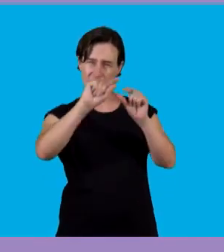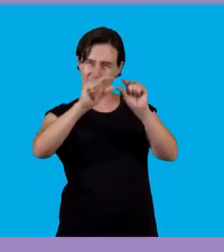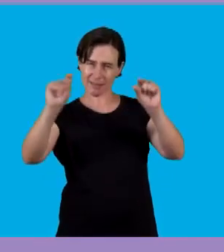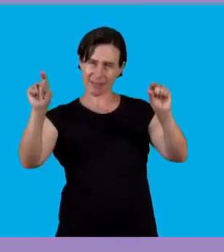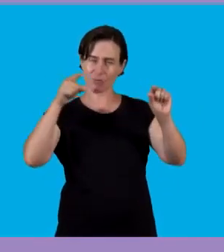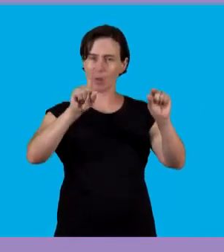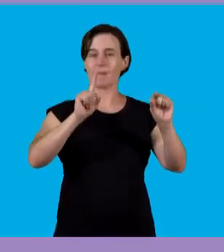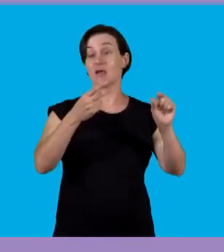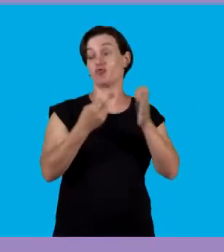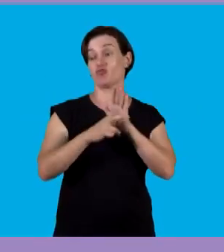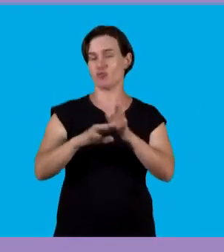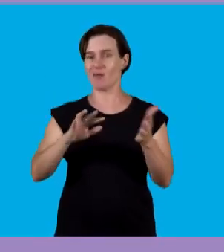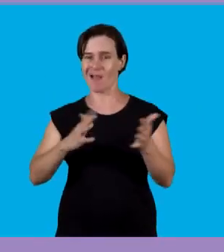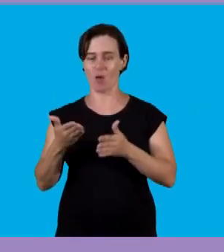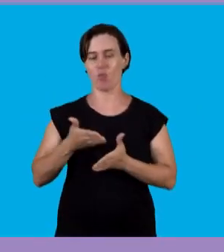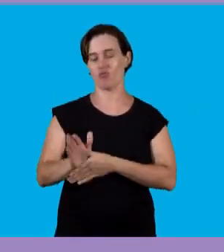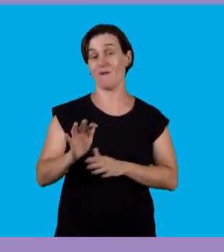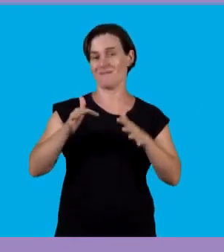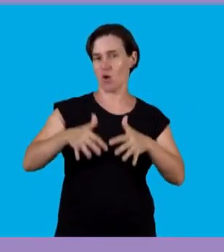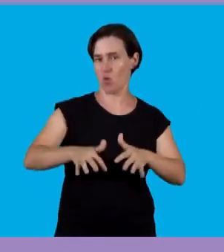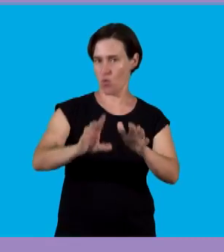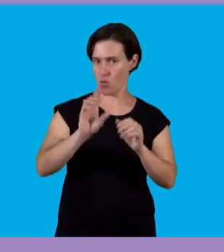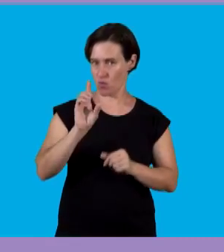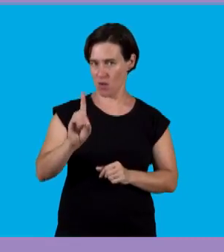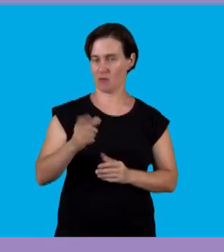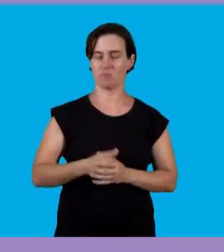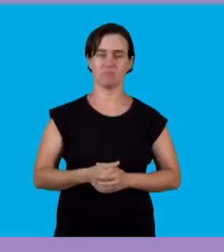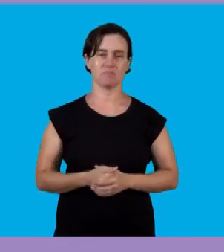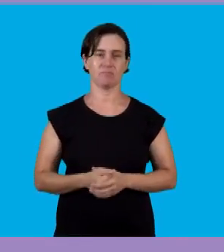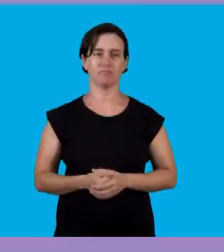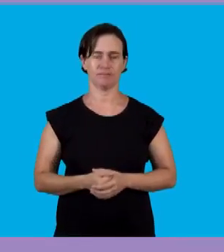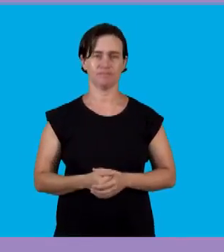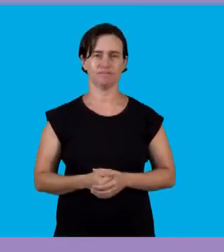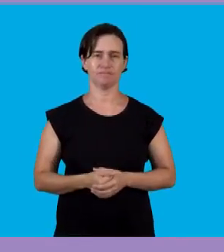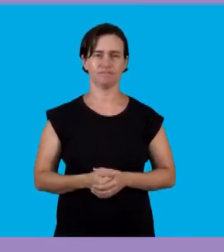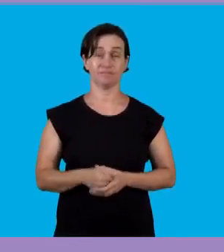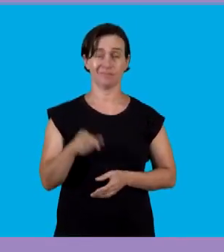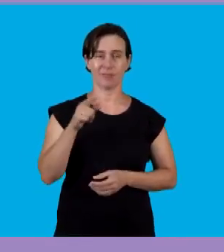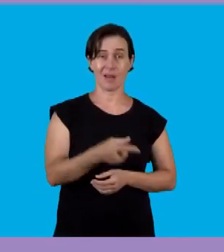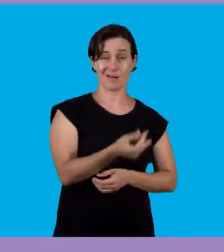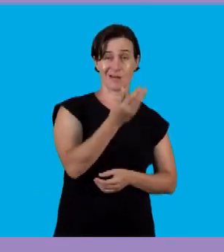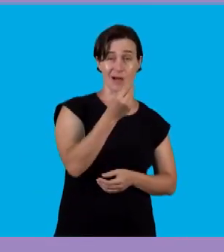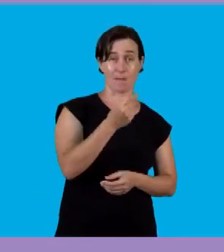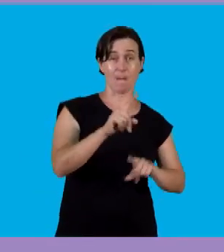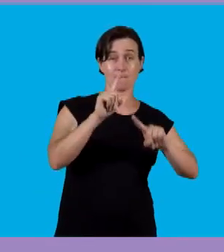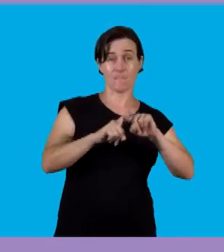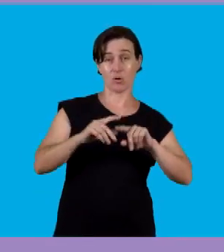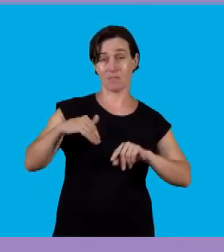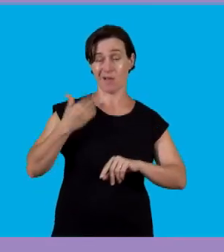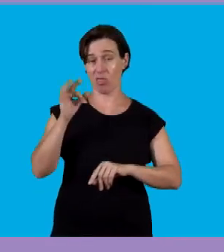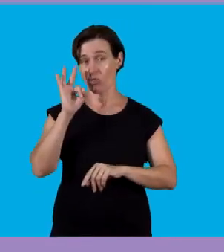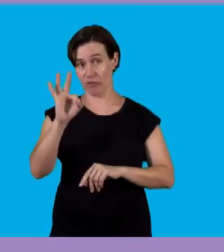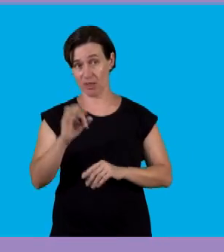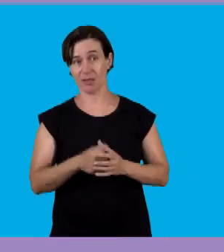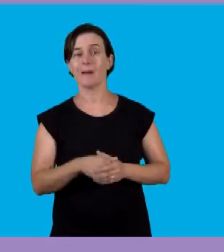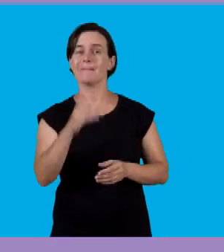a flow diagram. So we can see that we've been told that a number is multiplied by 3.